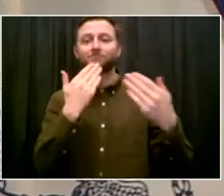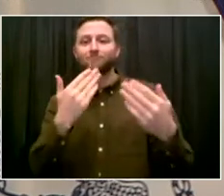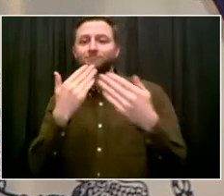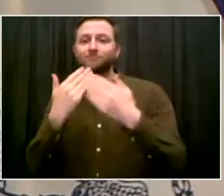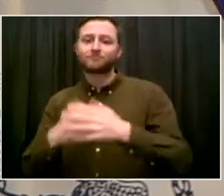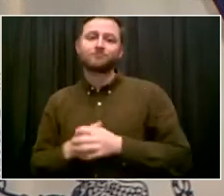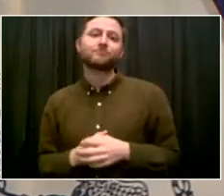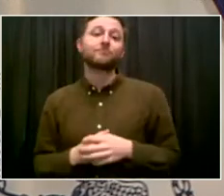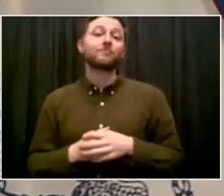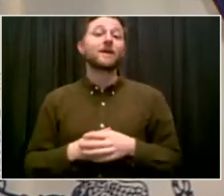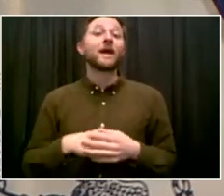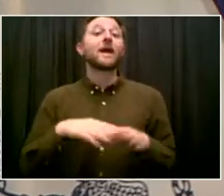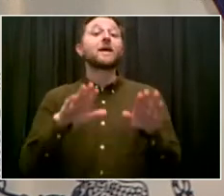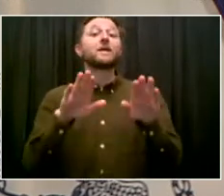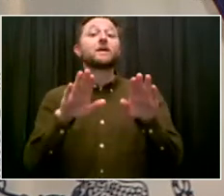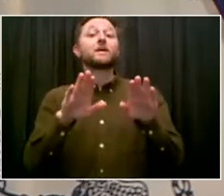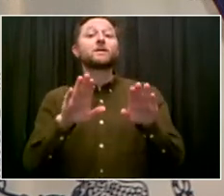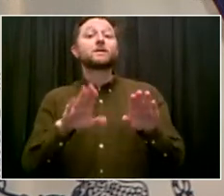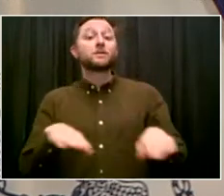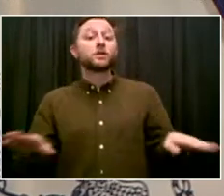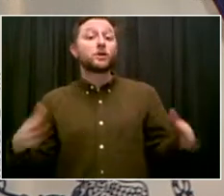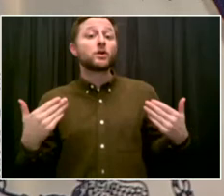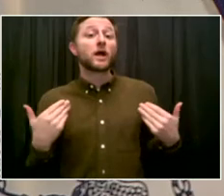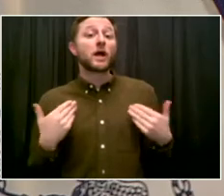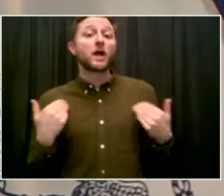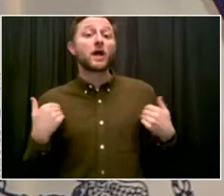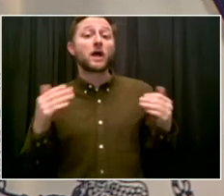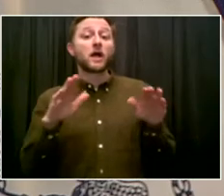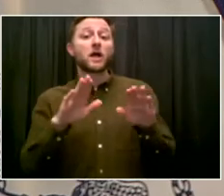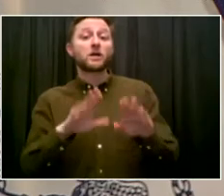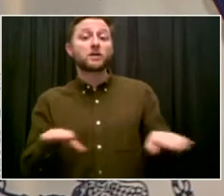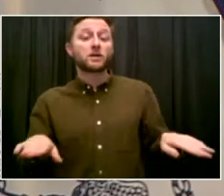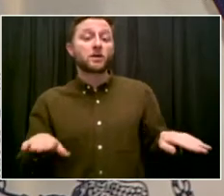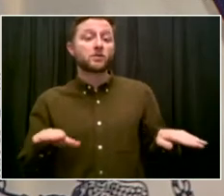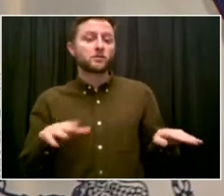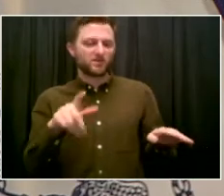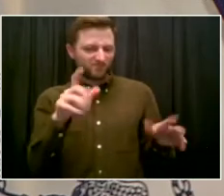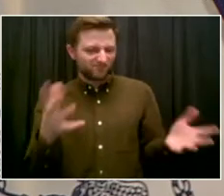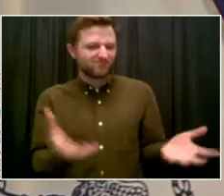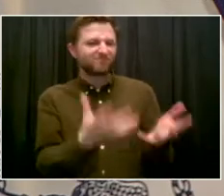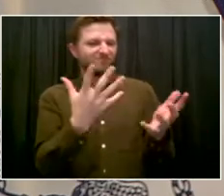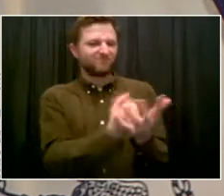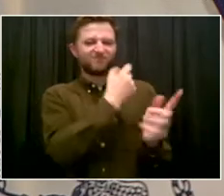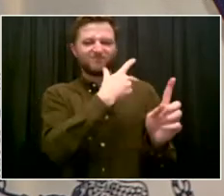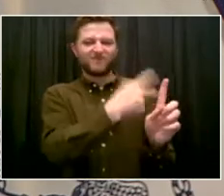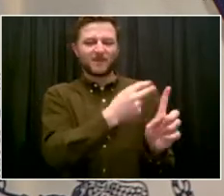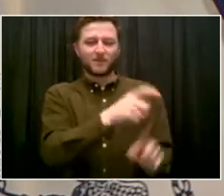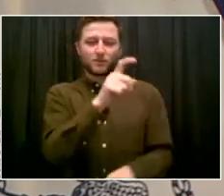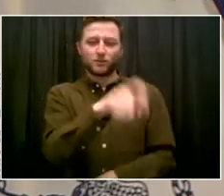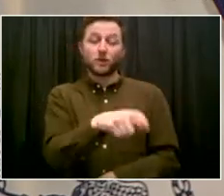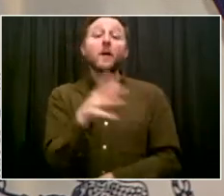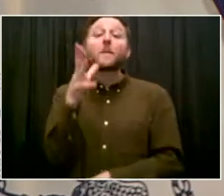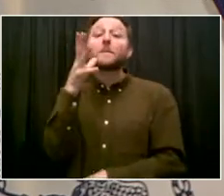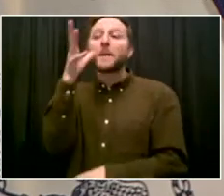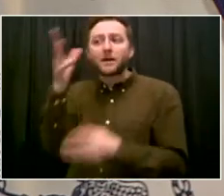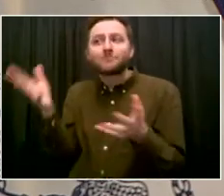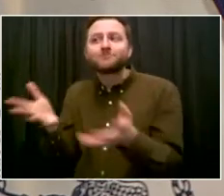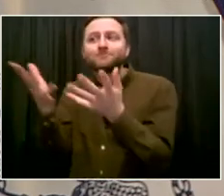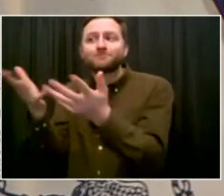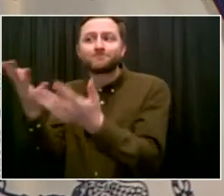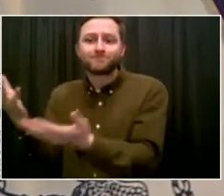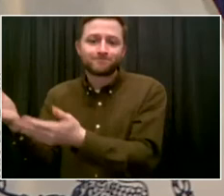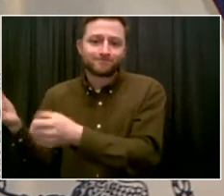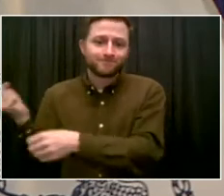younger kids, there's still too many kids who are not vaccinated. This is the time to do it. Any parent who's ready, any parent who chooses to, we are